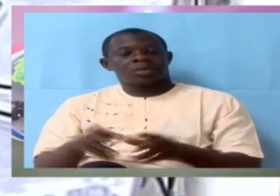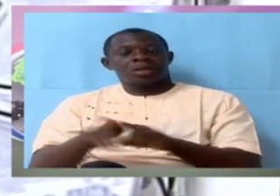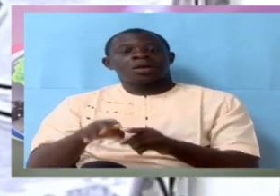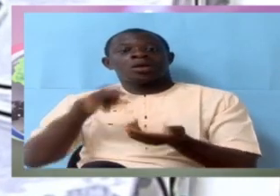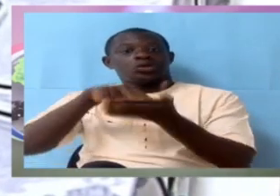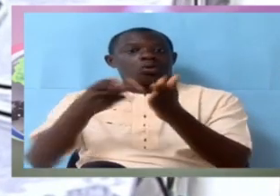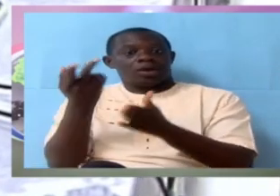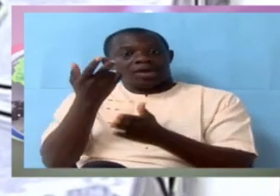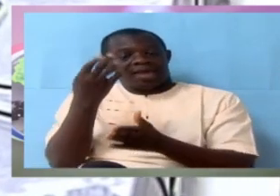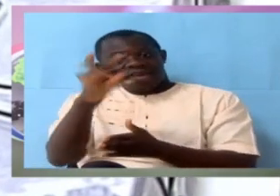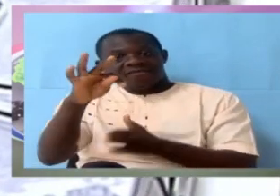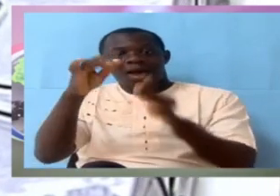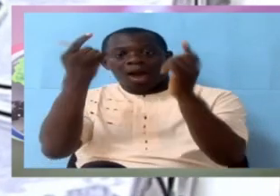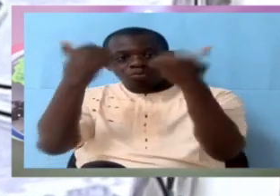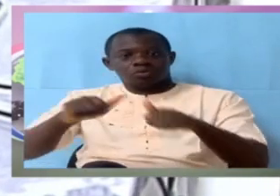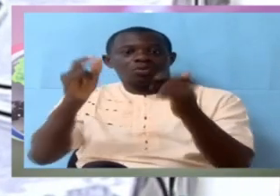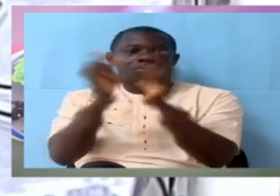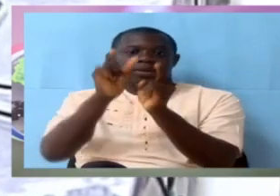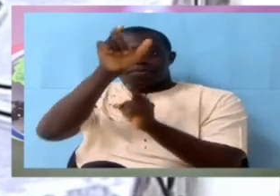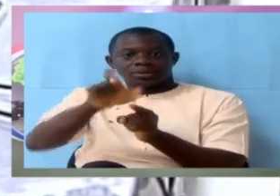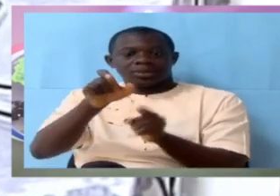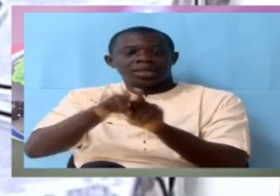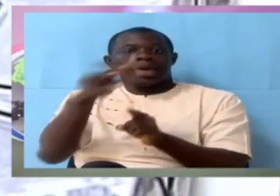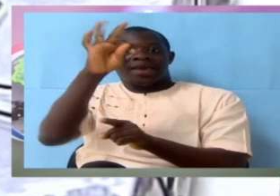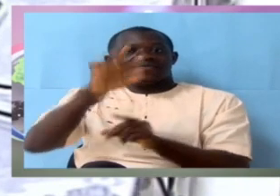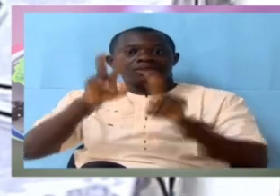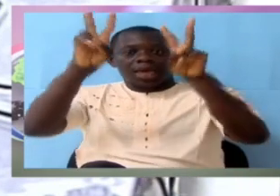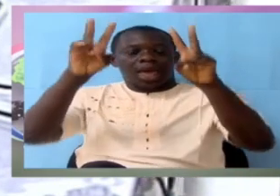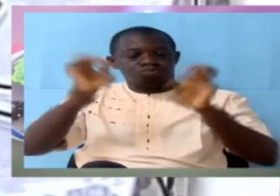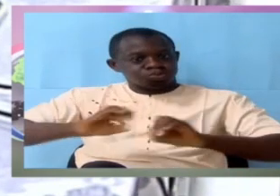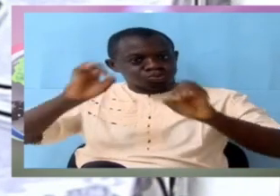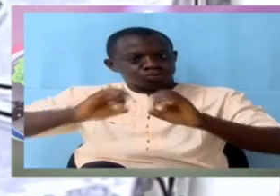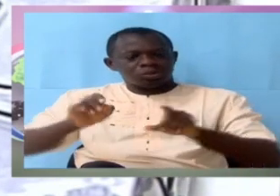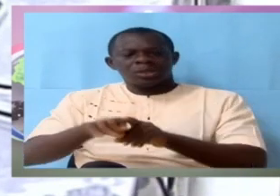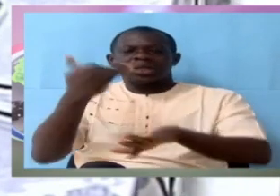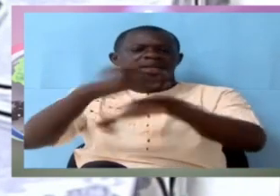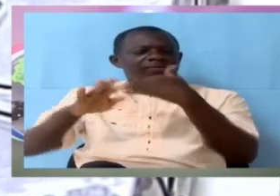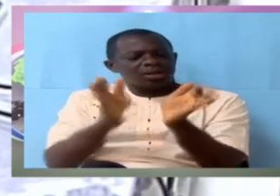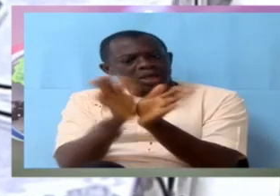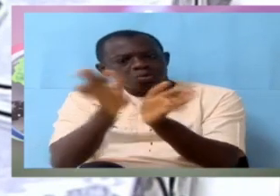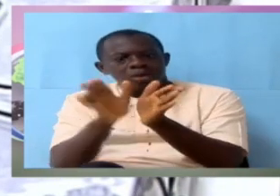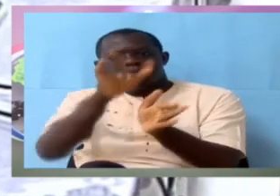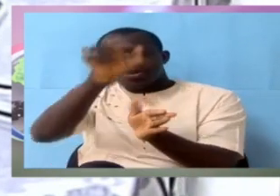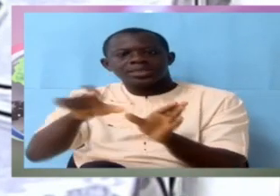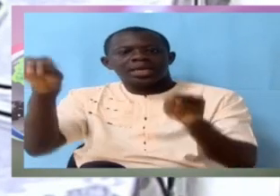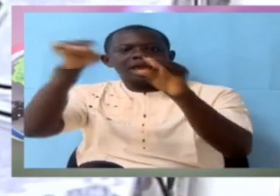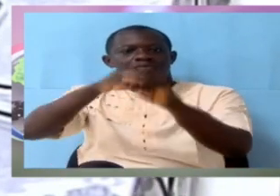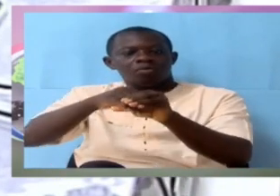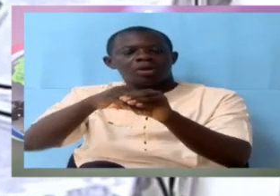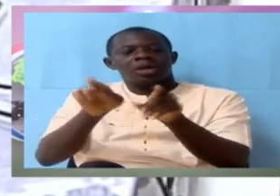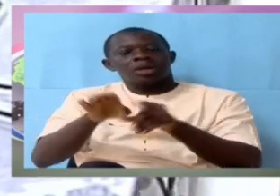So if you happen to meet somebody where Yaya Jammeh is not present, don't try to involve that person in something like this.